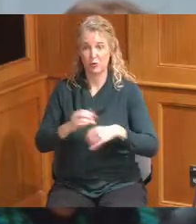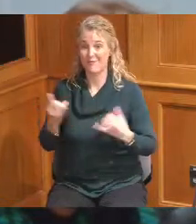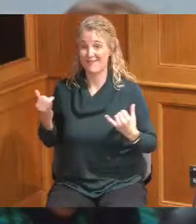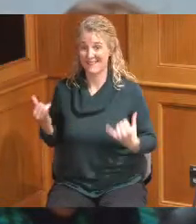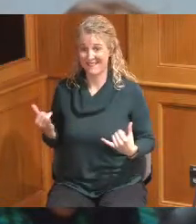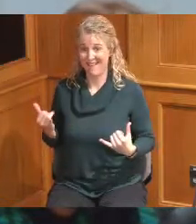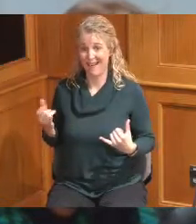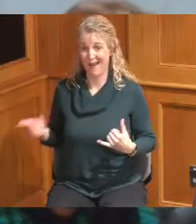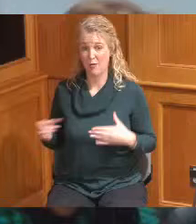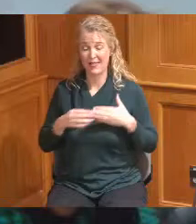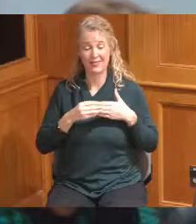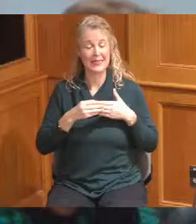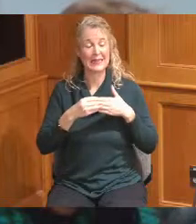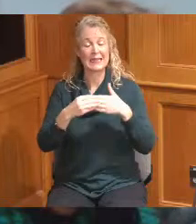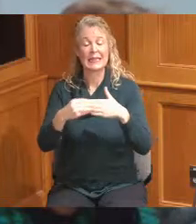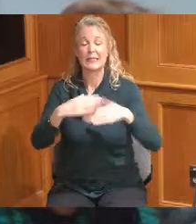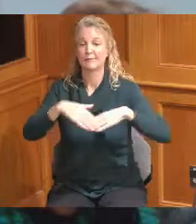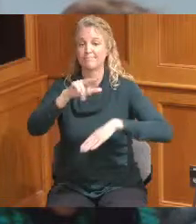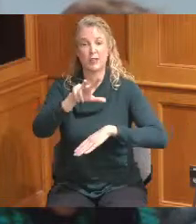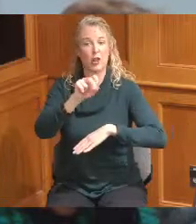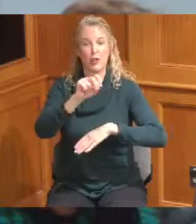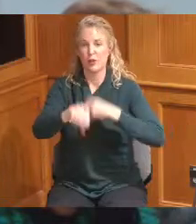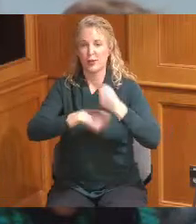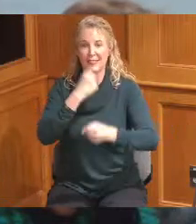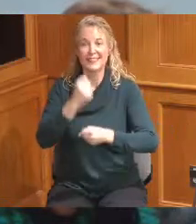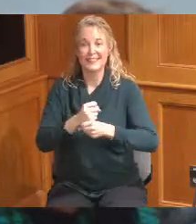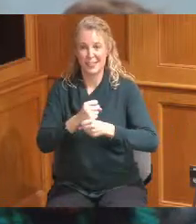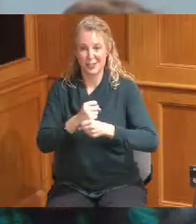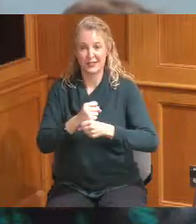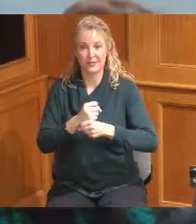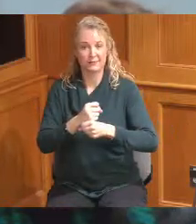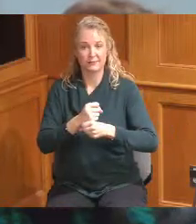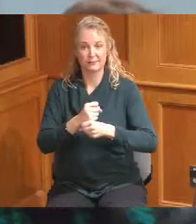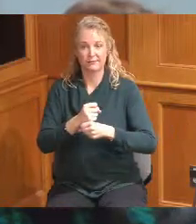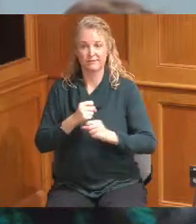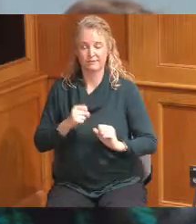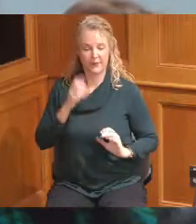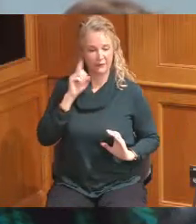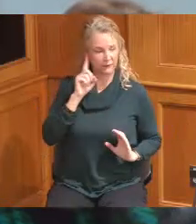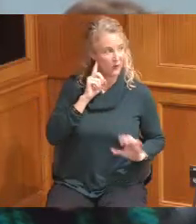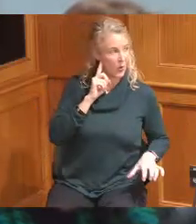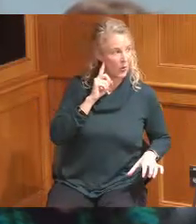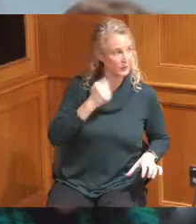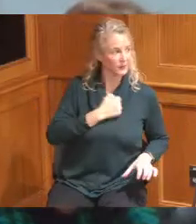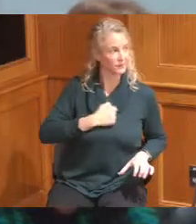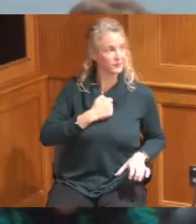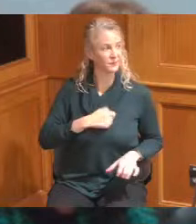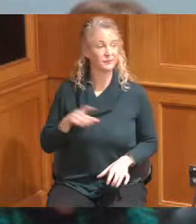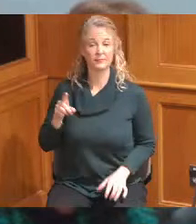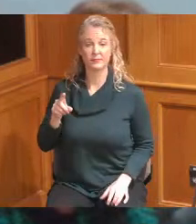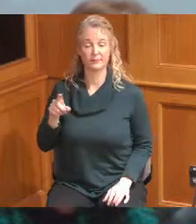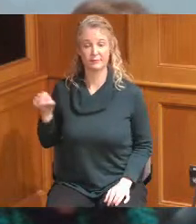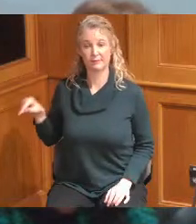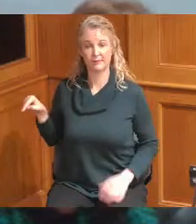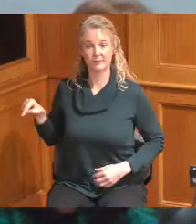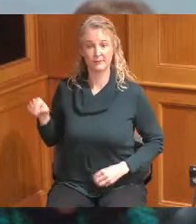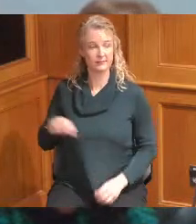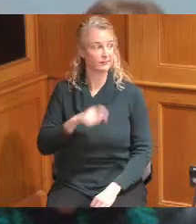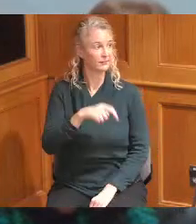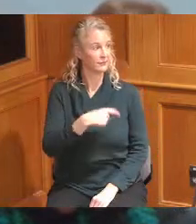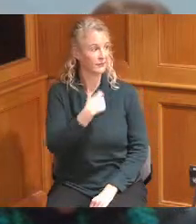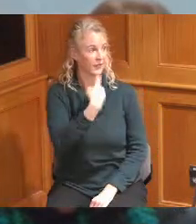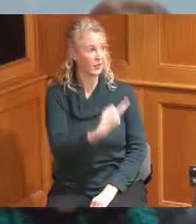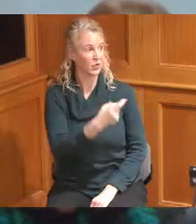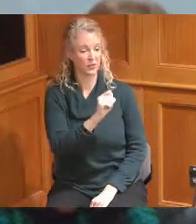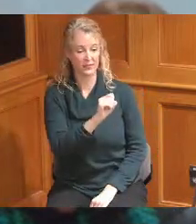led there for over 30 years. Dr. Jones has served. Yeah, tell Siri,